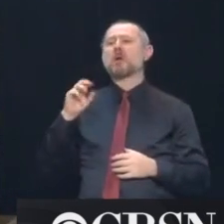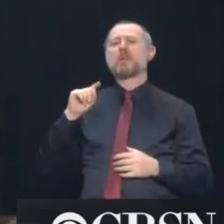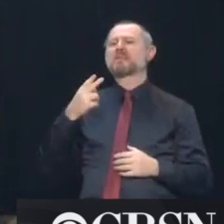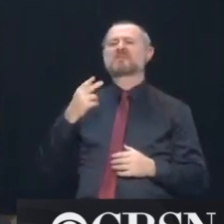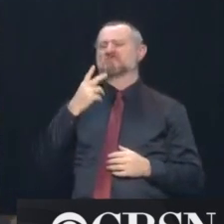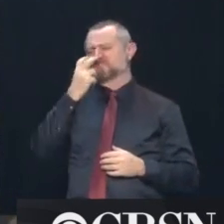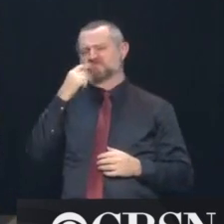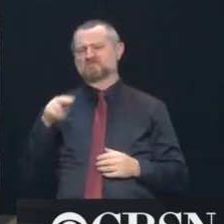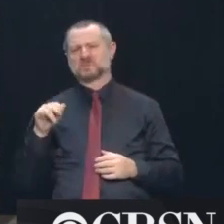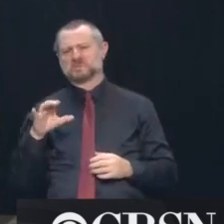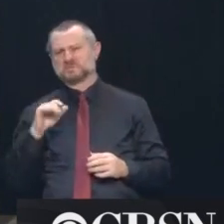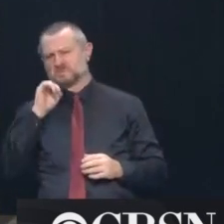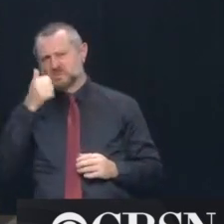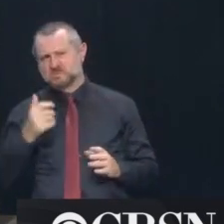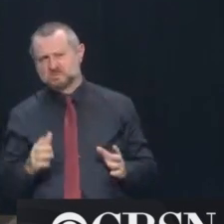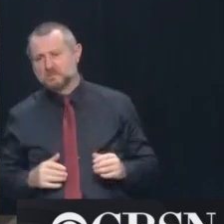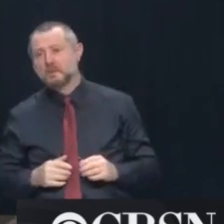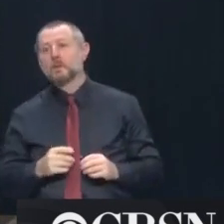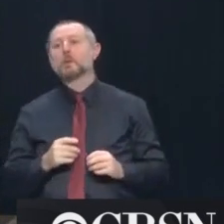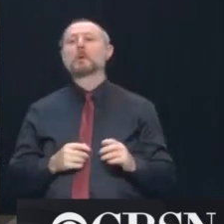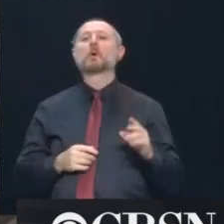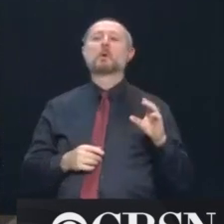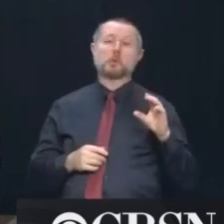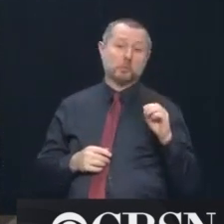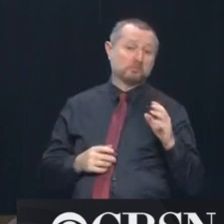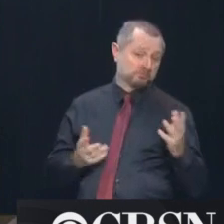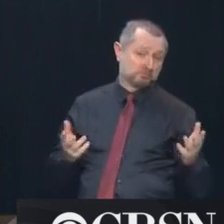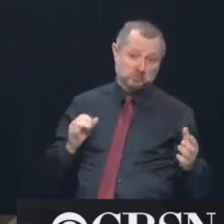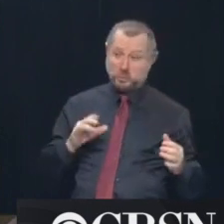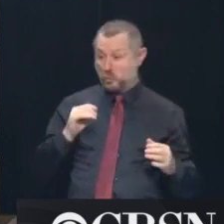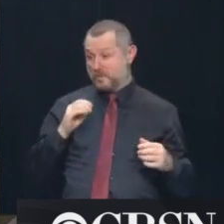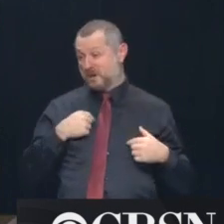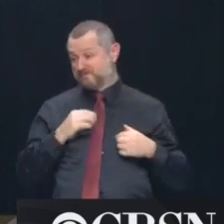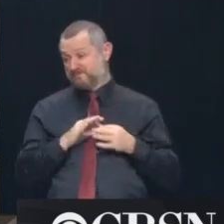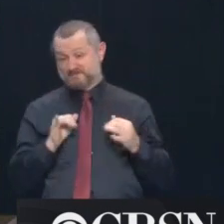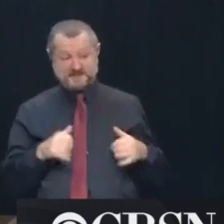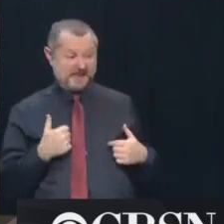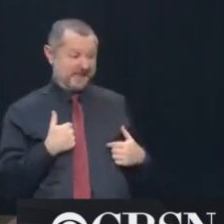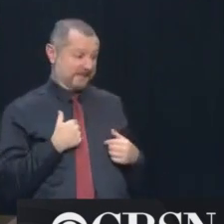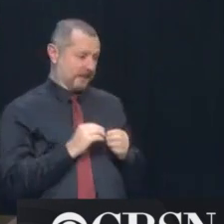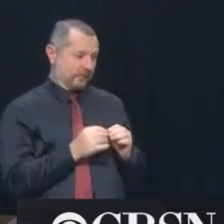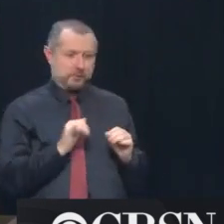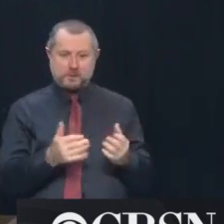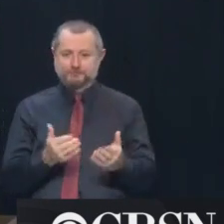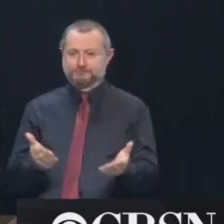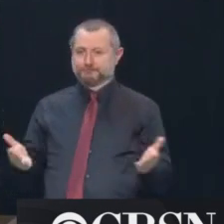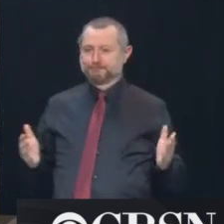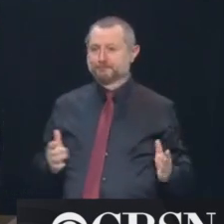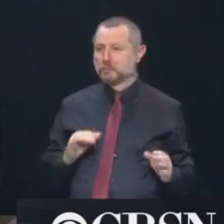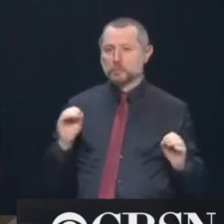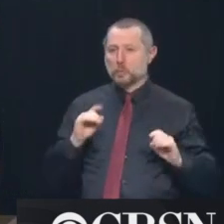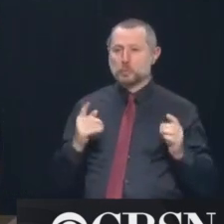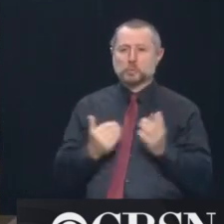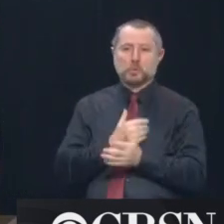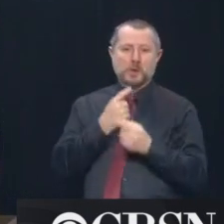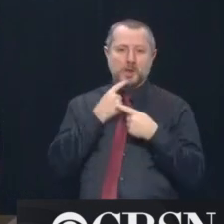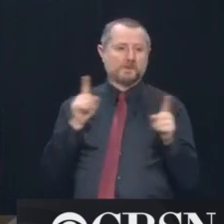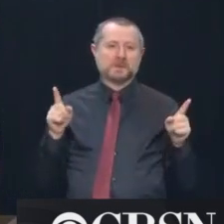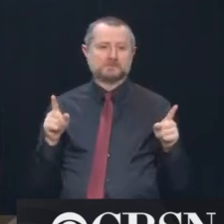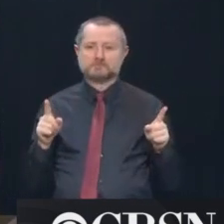So we are where we are. We won't have any new announcements on any new